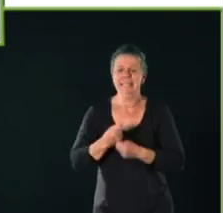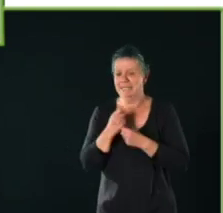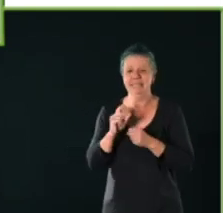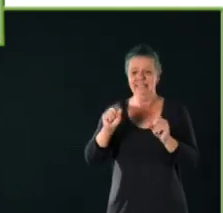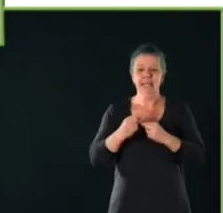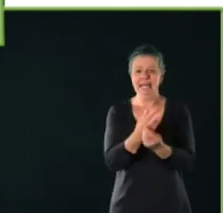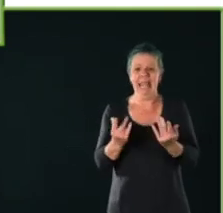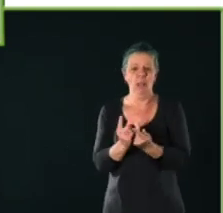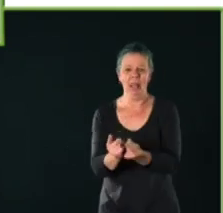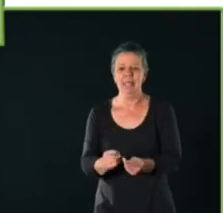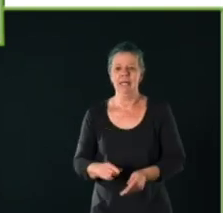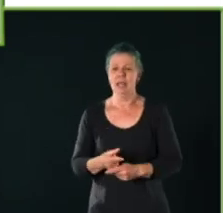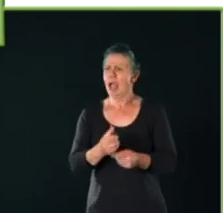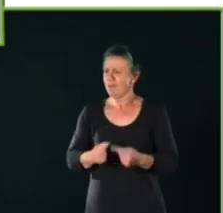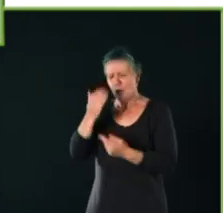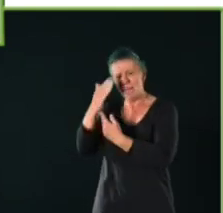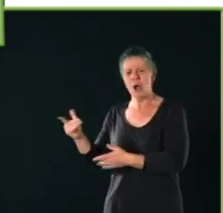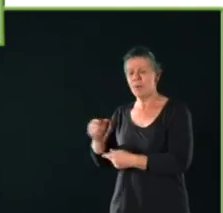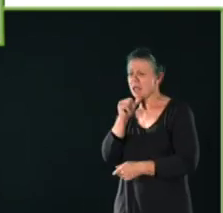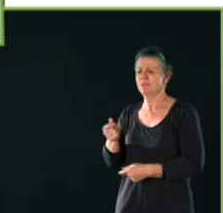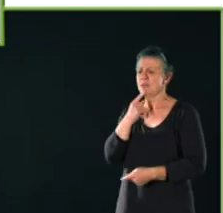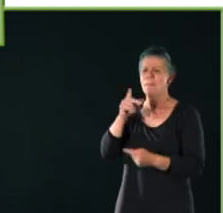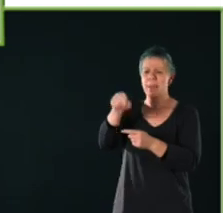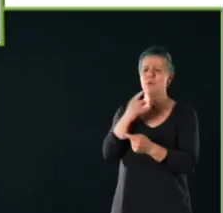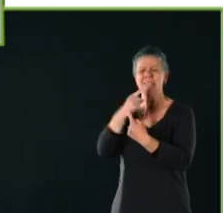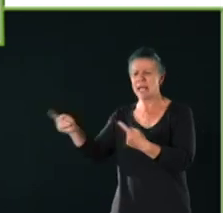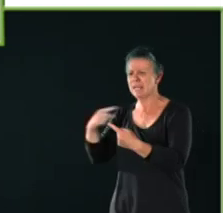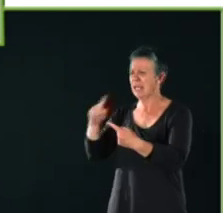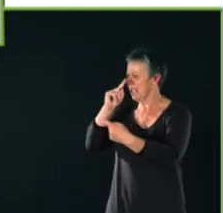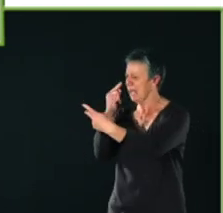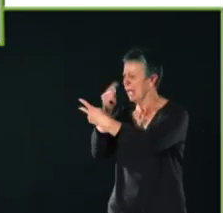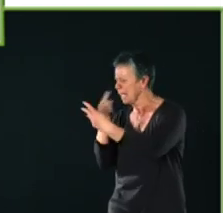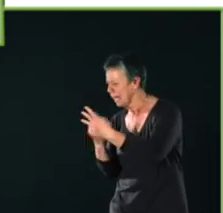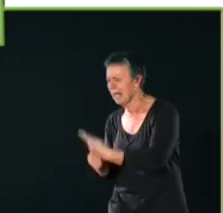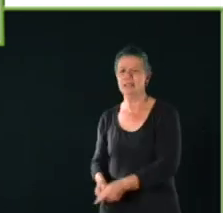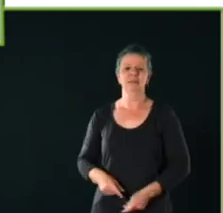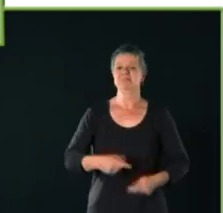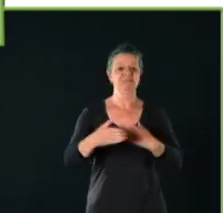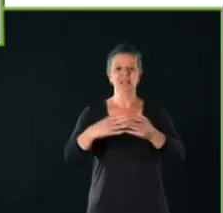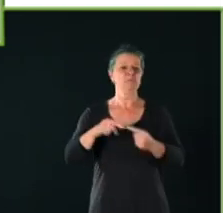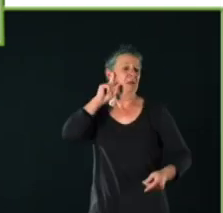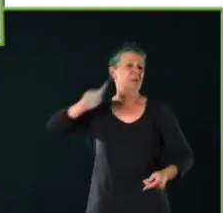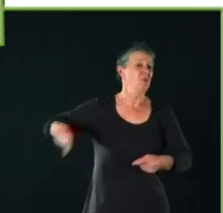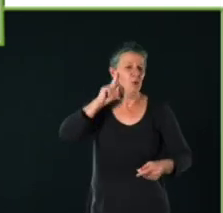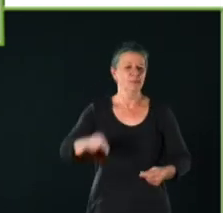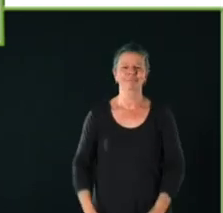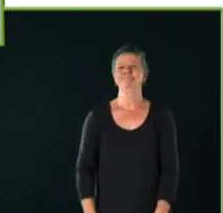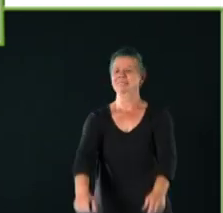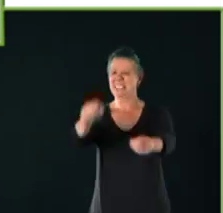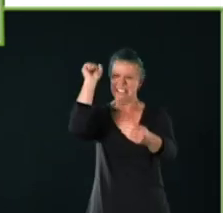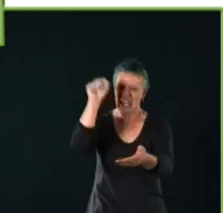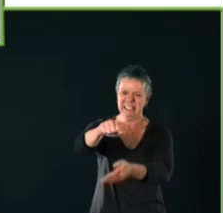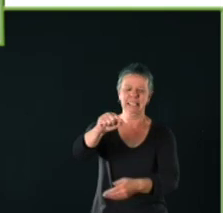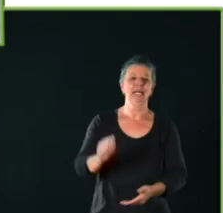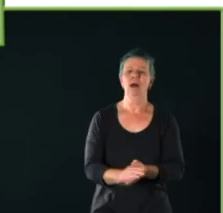did it anyway. You've got to admire someone who, when they're told constantly you could never be what you want to be, does it anyway. Amen to that.